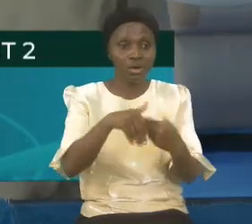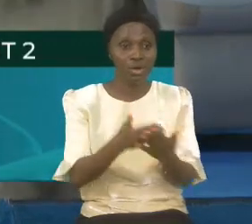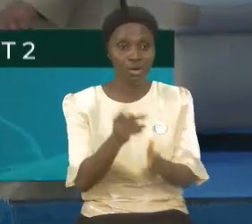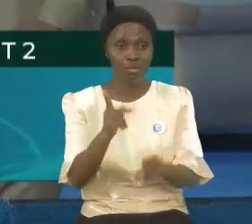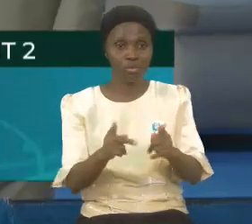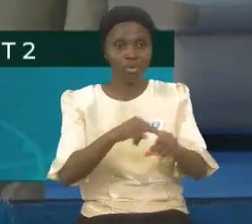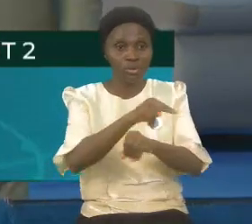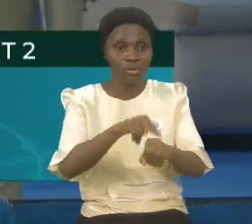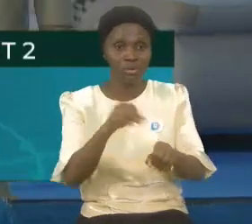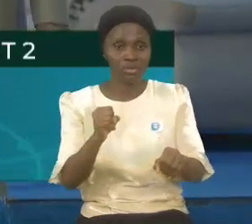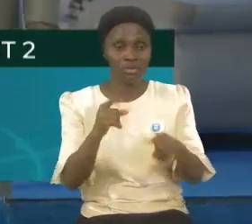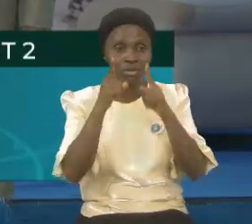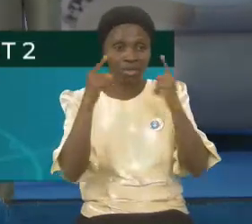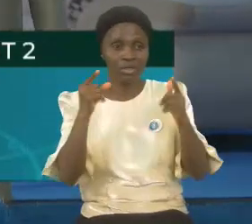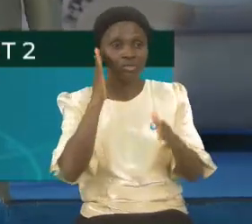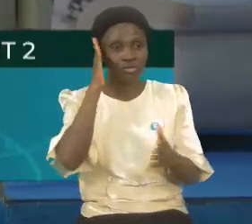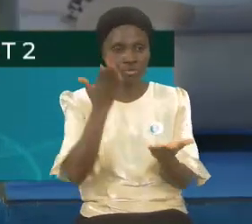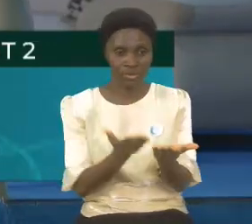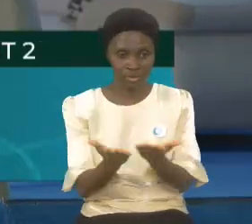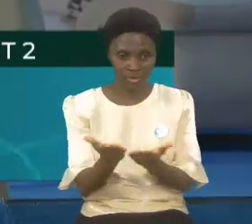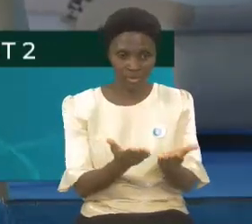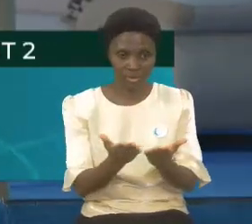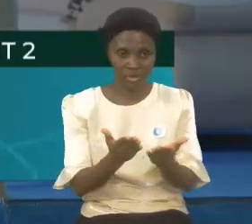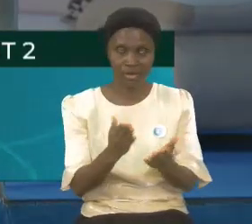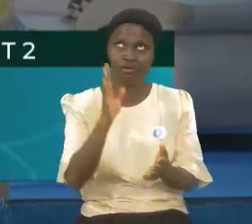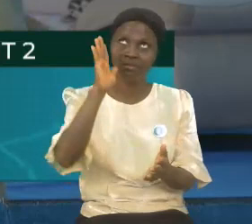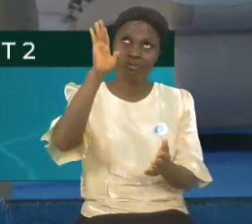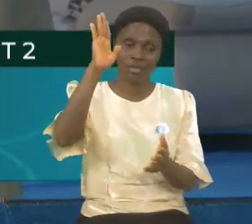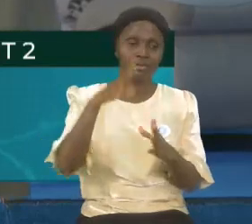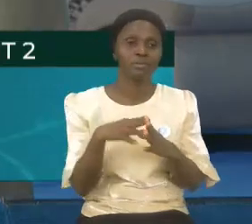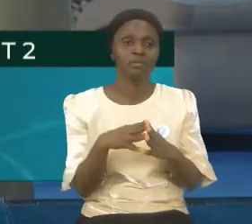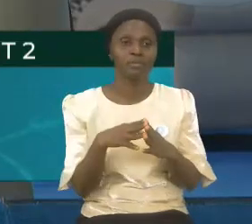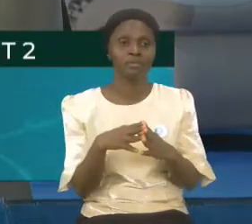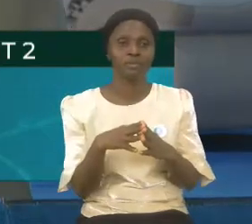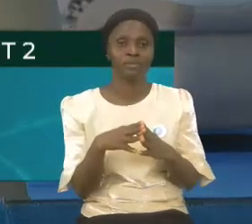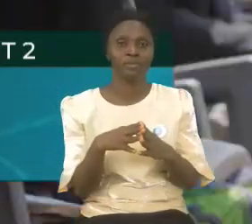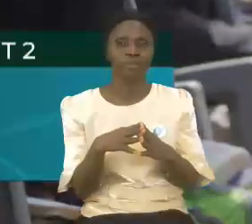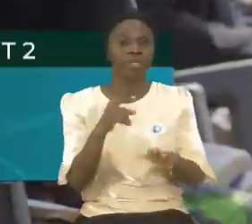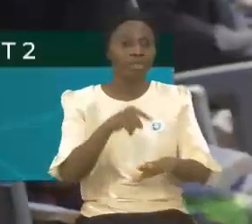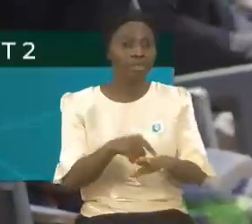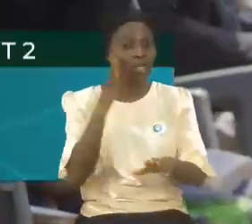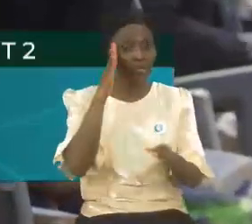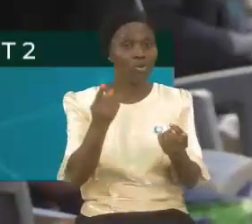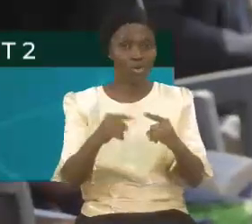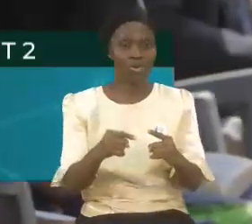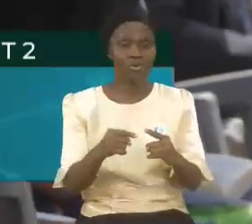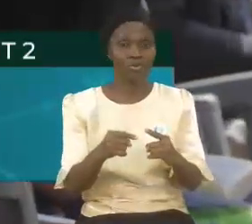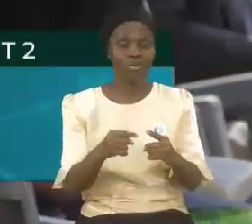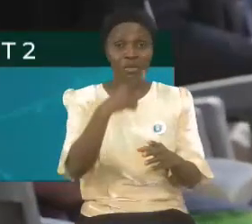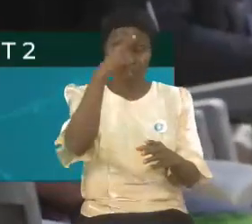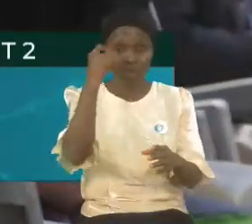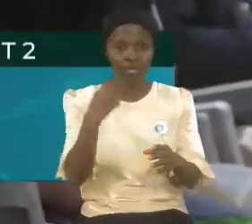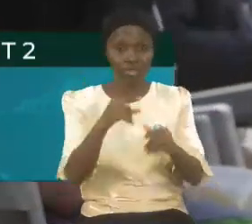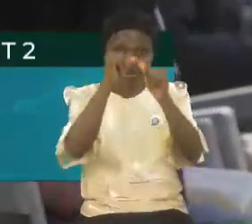languages should serve him. Should serve him. The time will come, because the Father